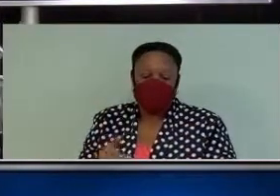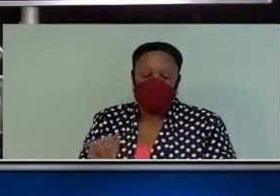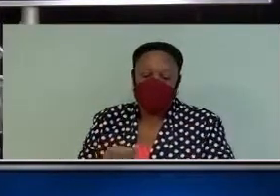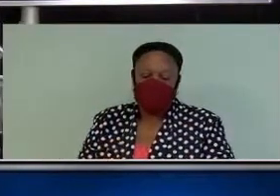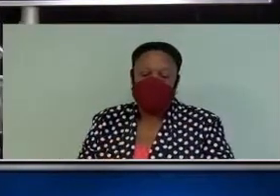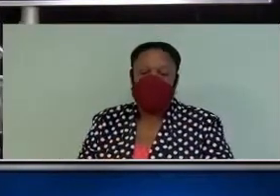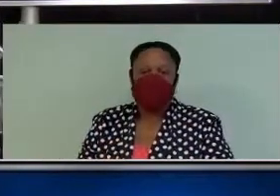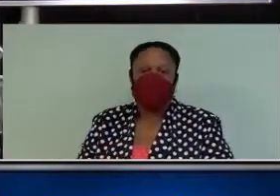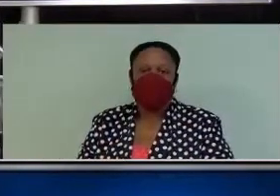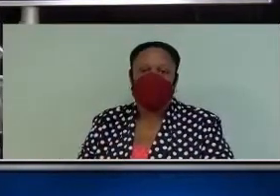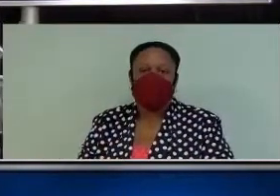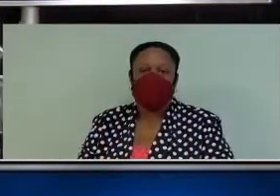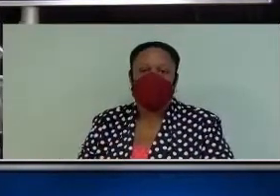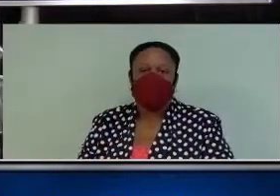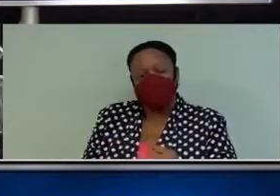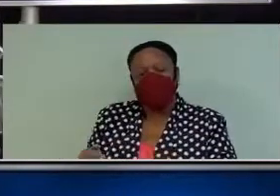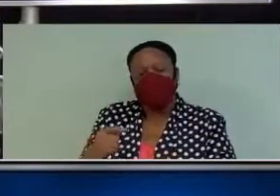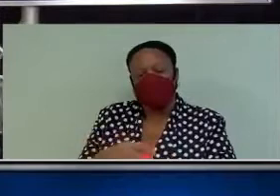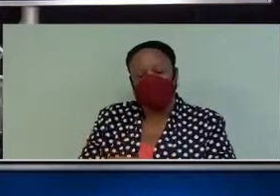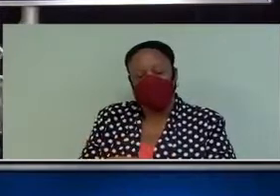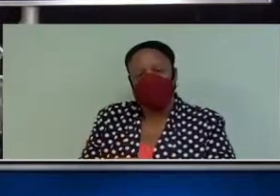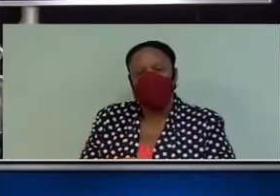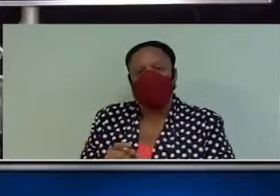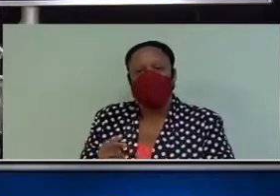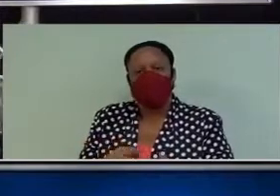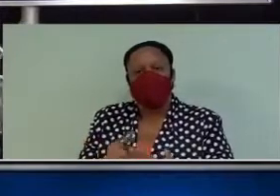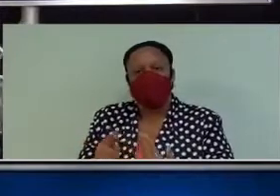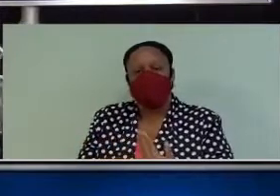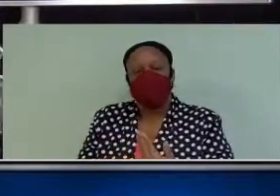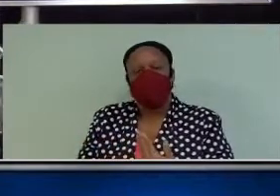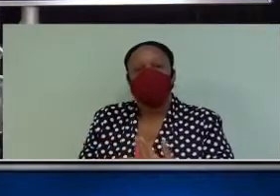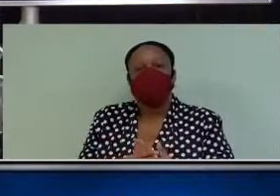weekly NEOC press briefing on Wednesday.